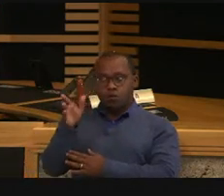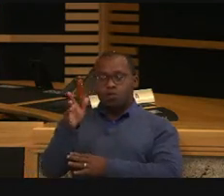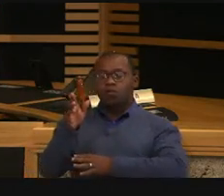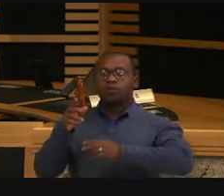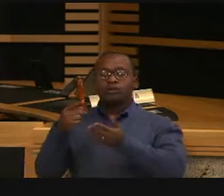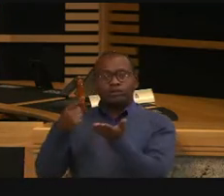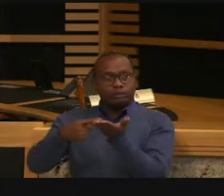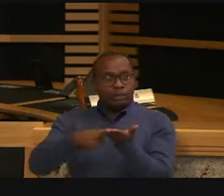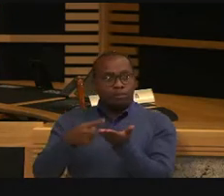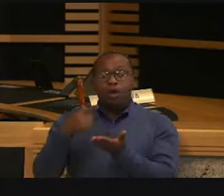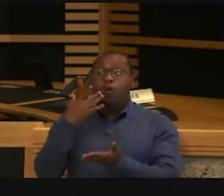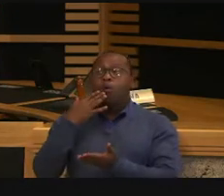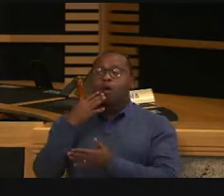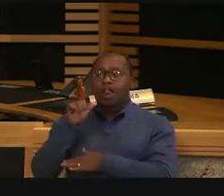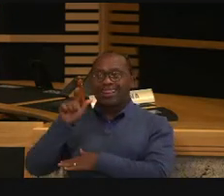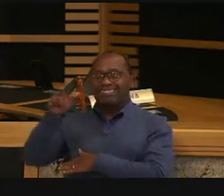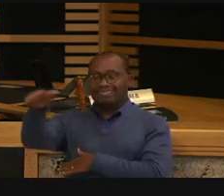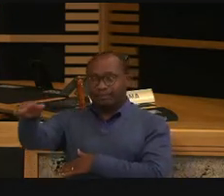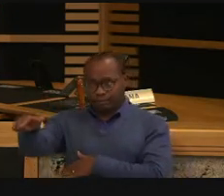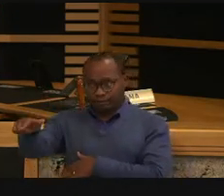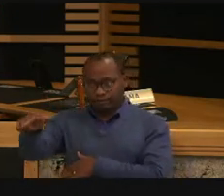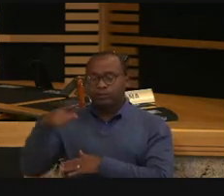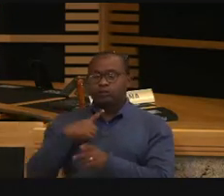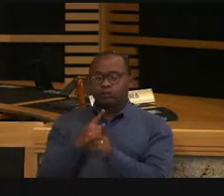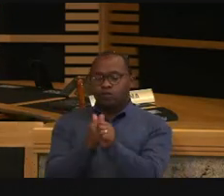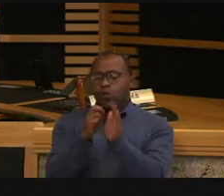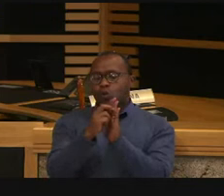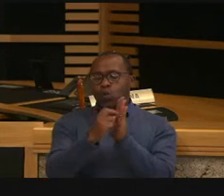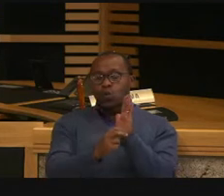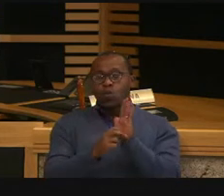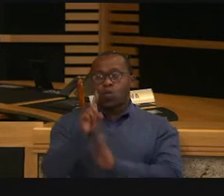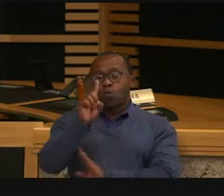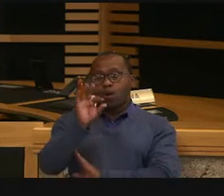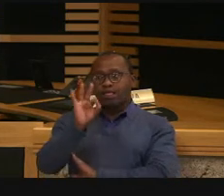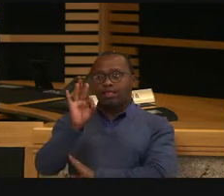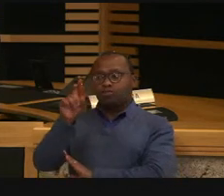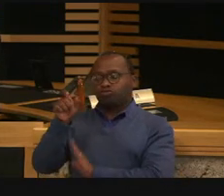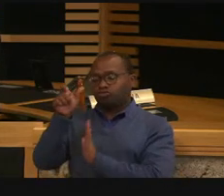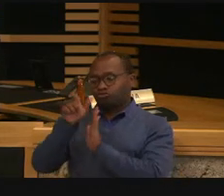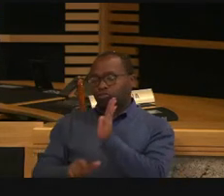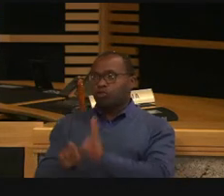later stage according to Rule 133, Subsection 1. Honorable members,